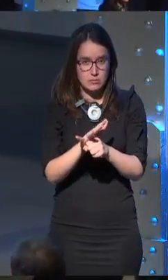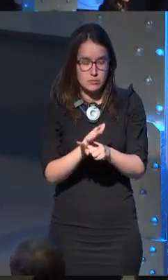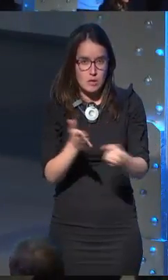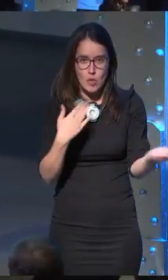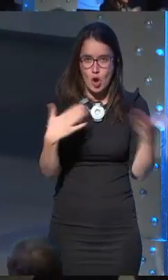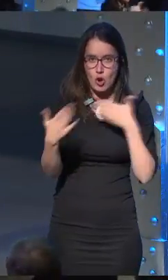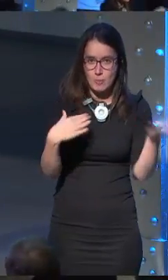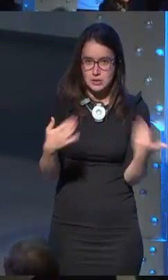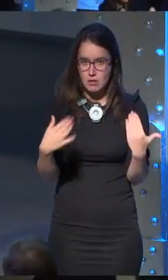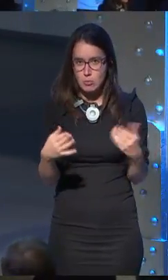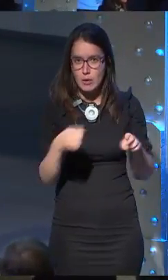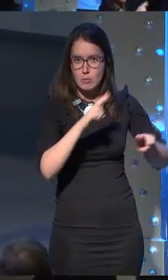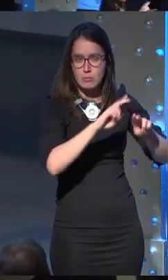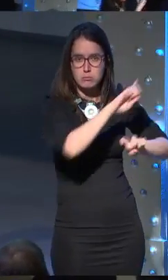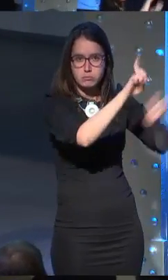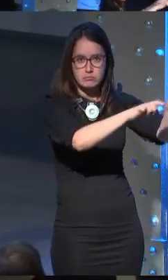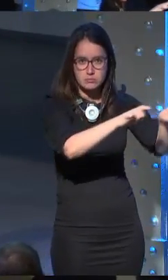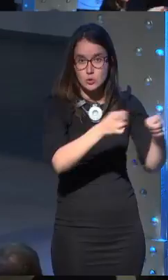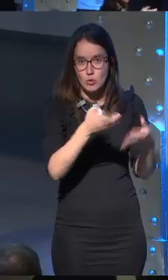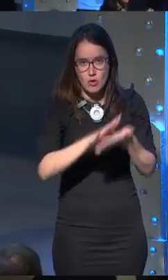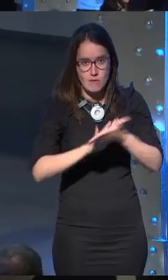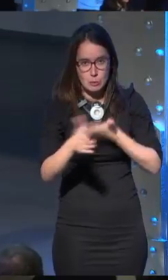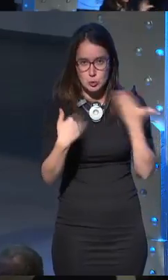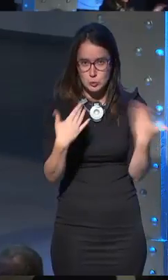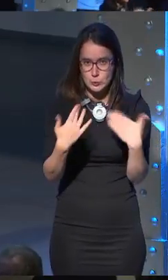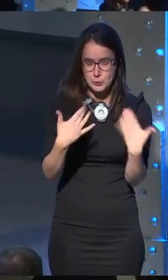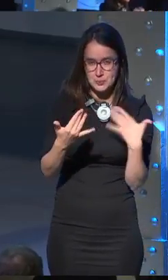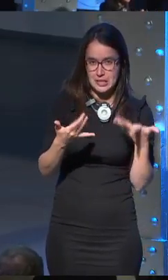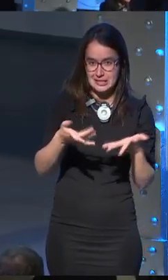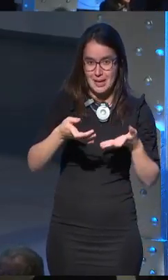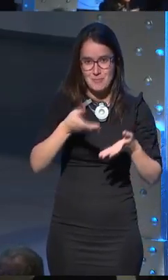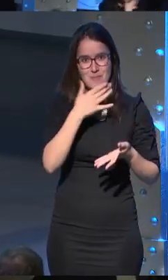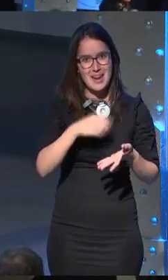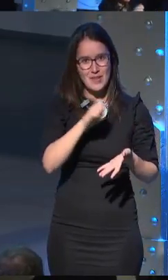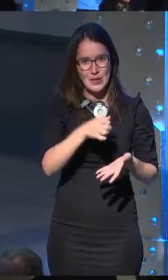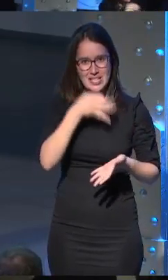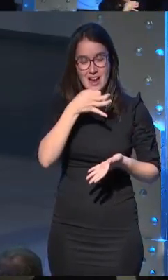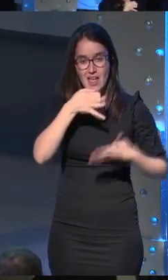Vida and Martes, and we will ask them during this conversation.